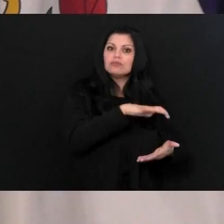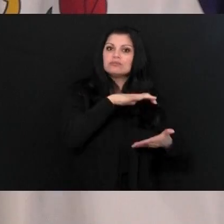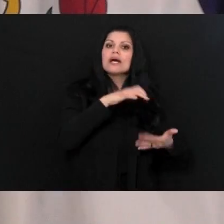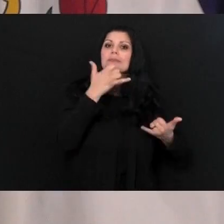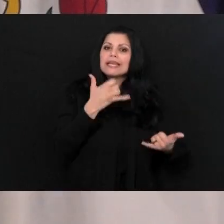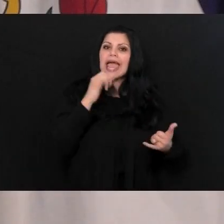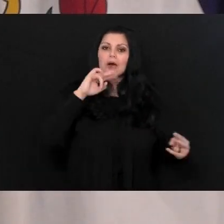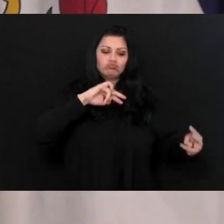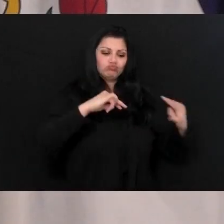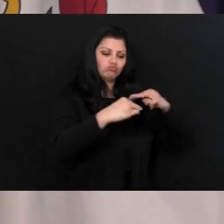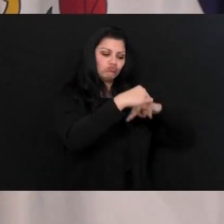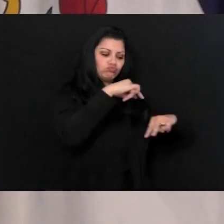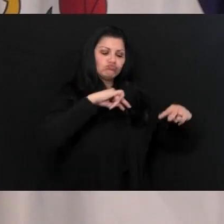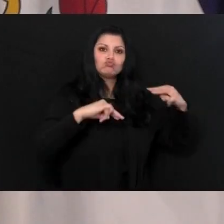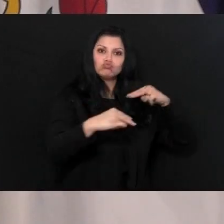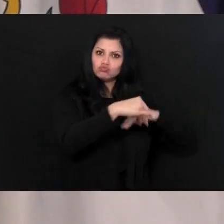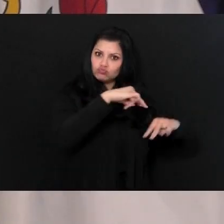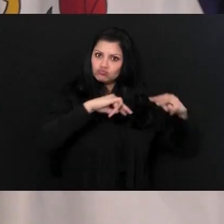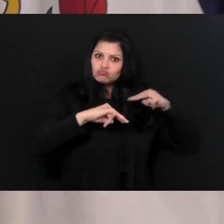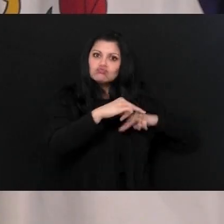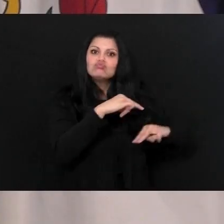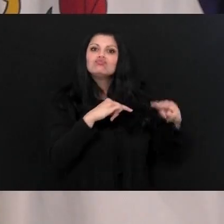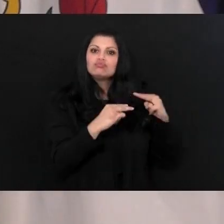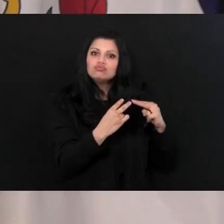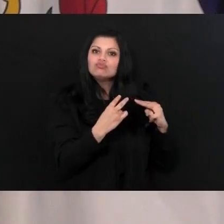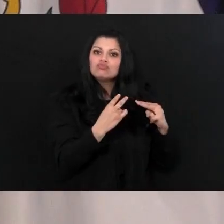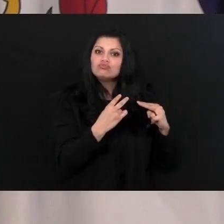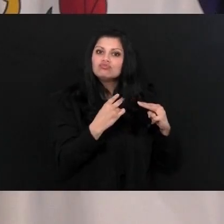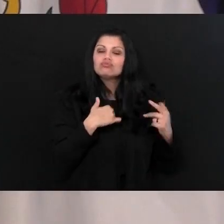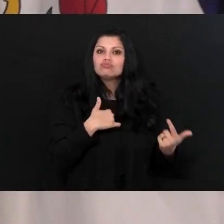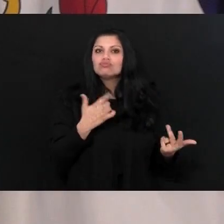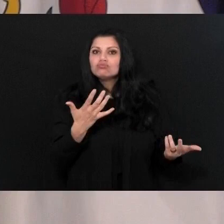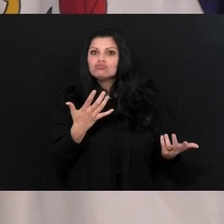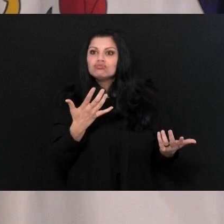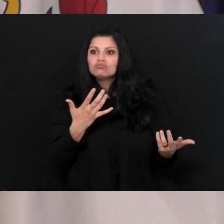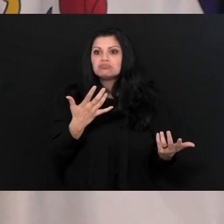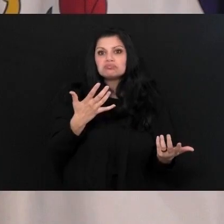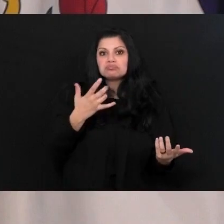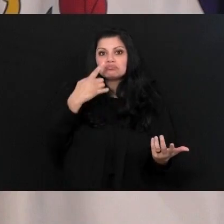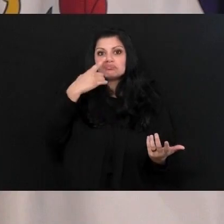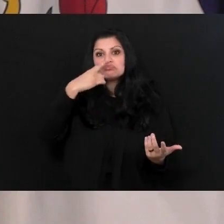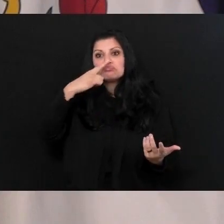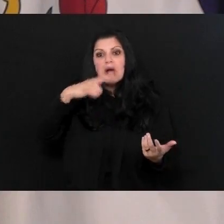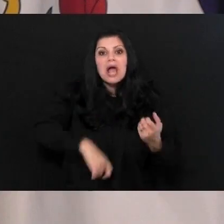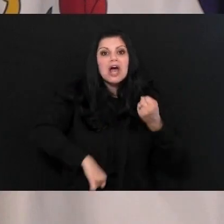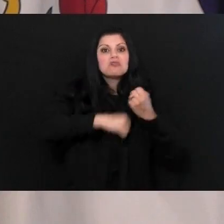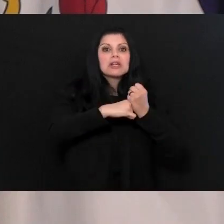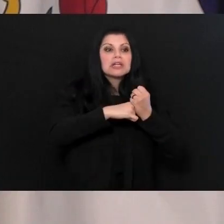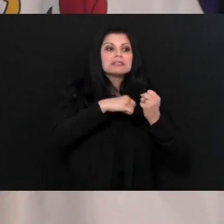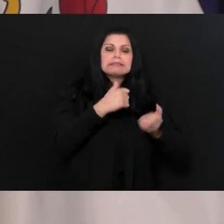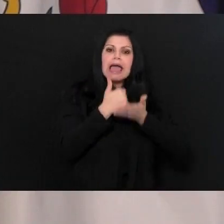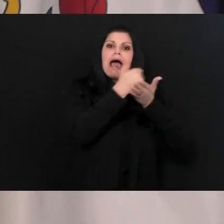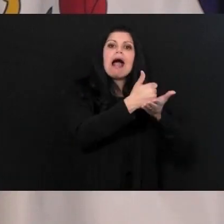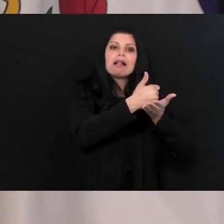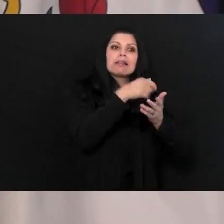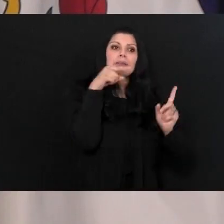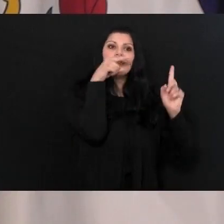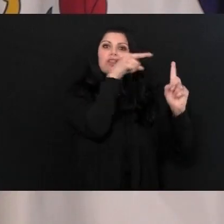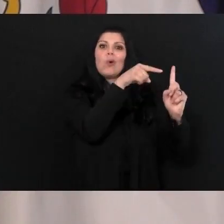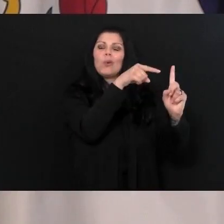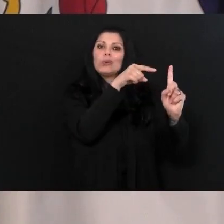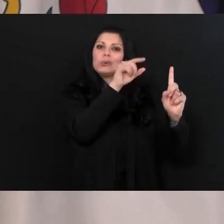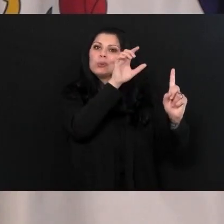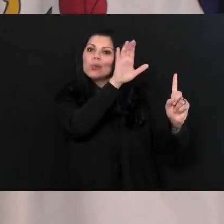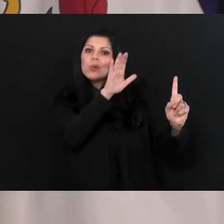of that and everything. I would be a real advocate to help these great people in any way and every way we can,